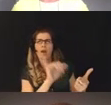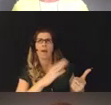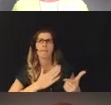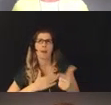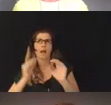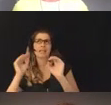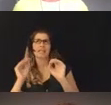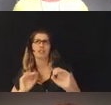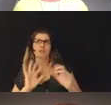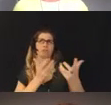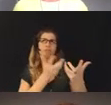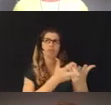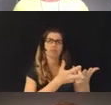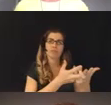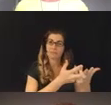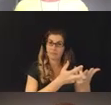classroom.